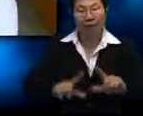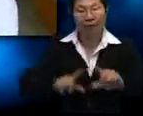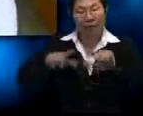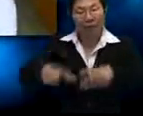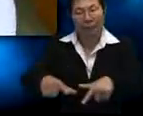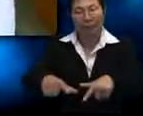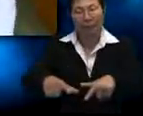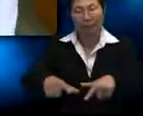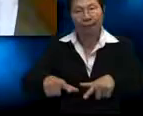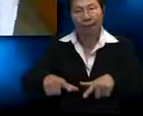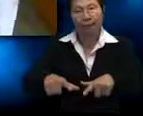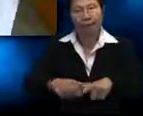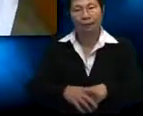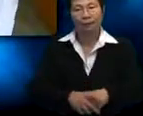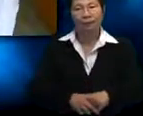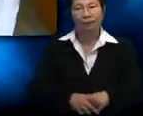your